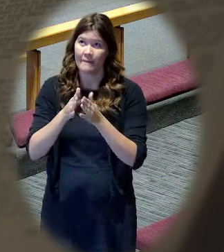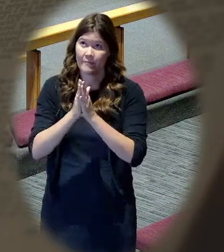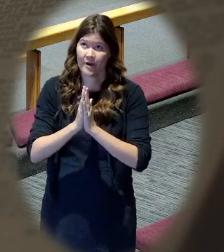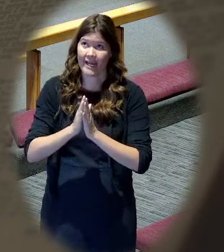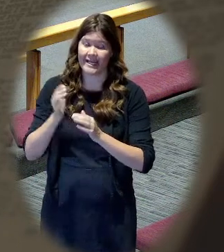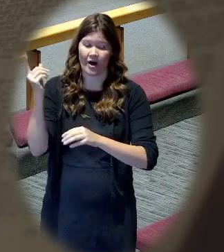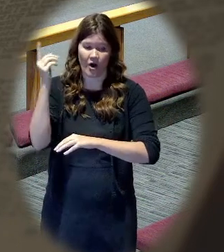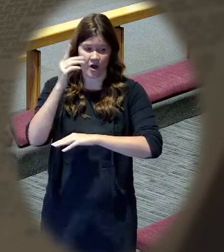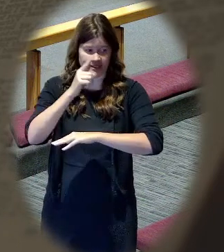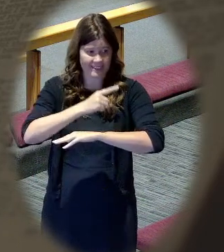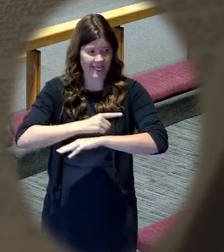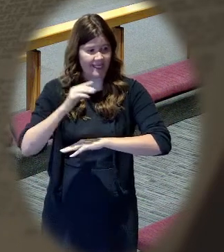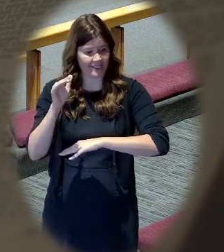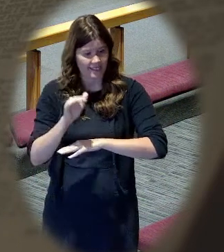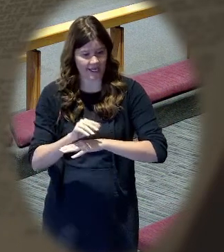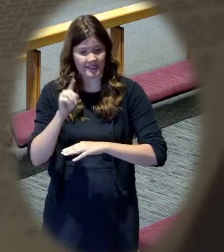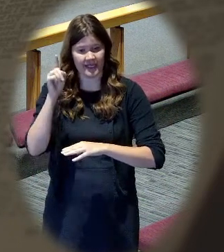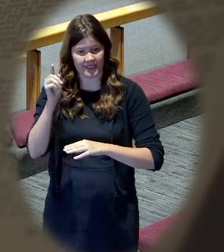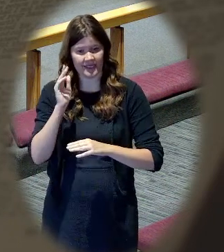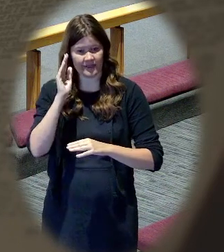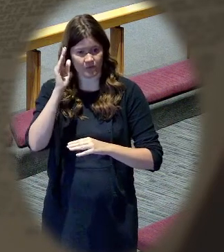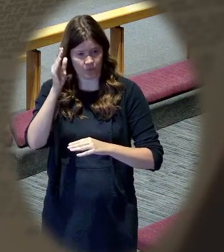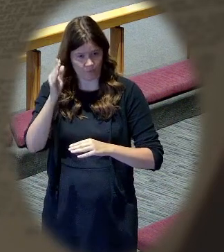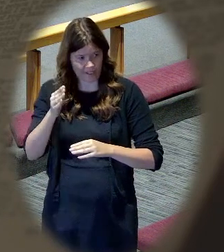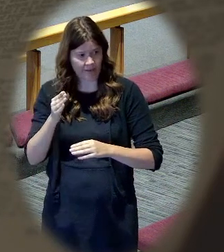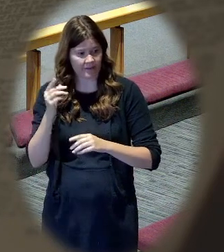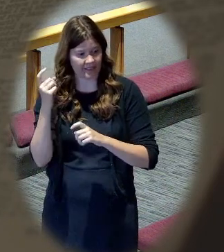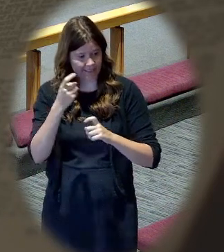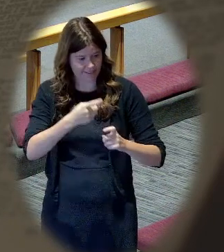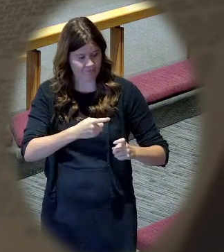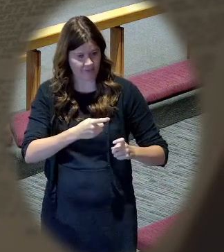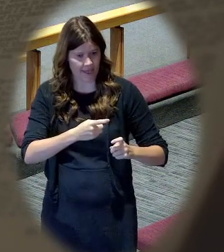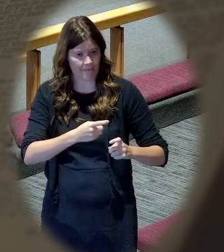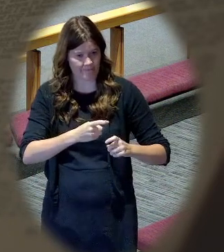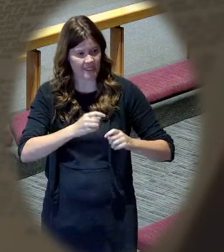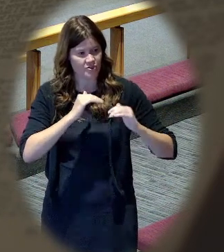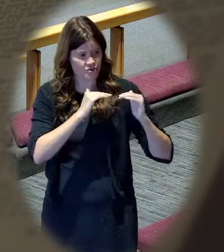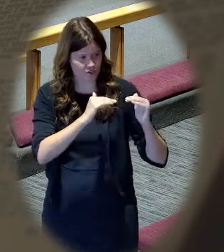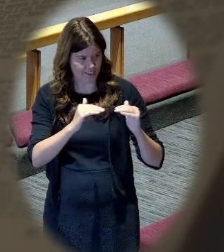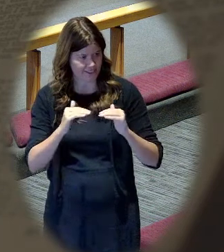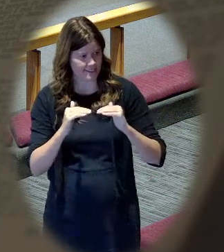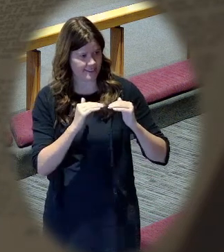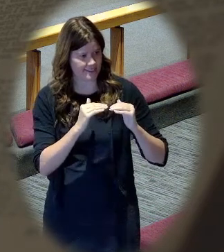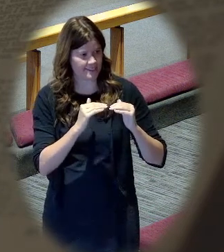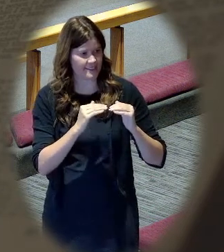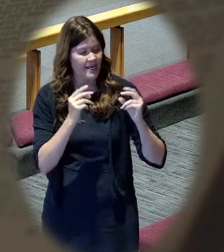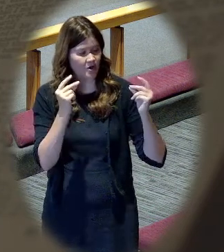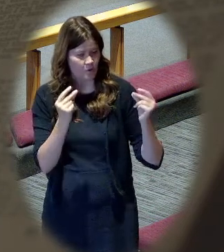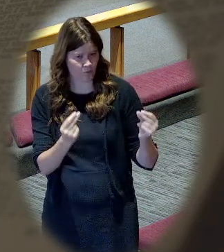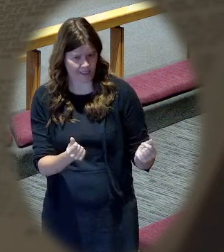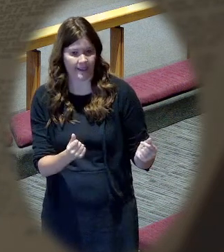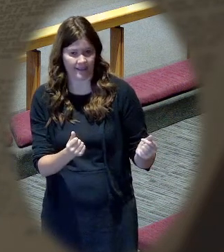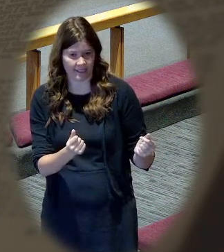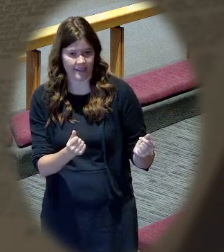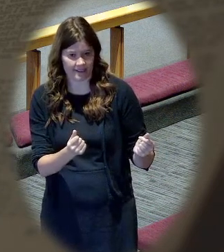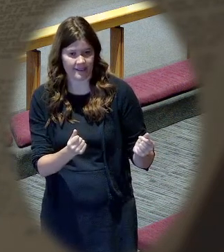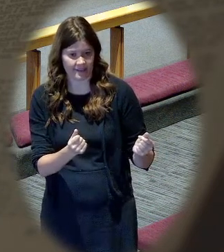he delay long over them? I tell you, he will give justice to them speedily.